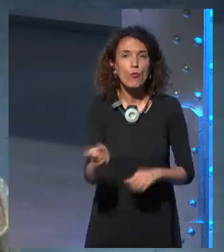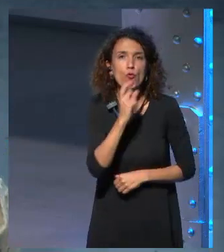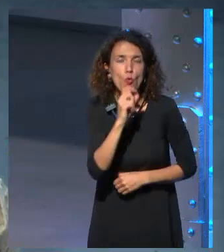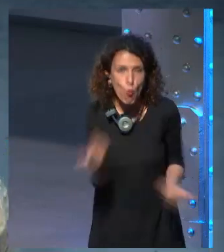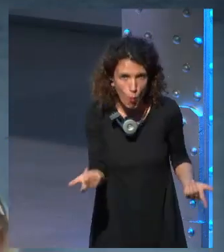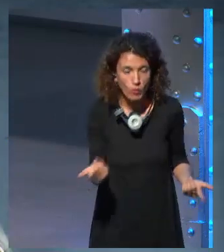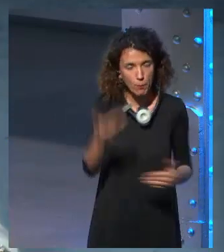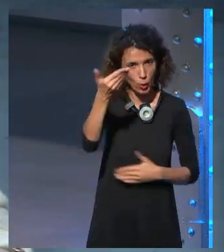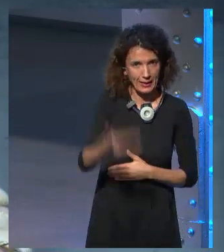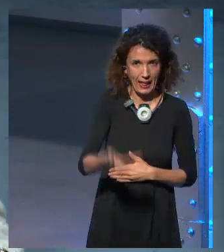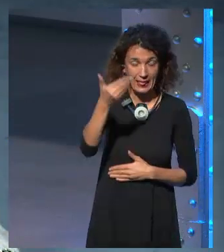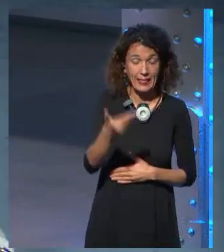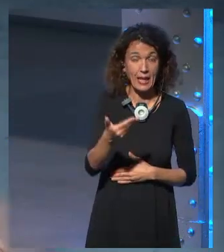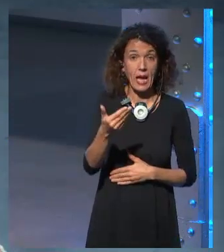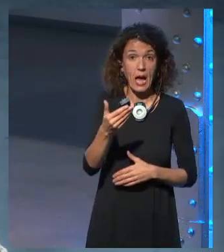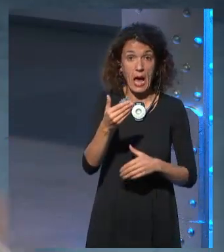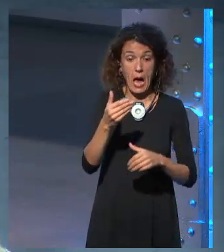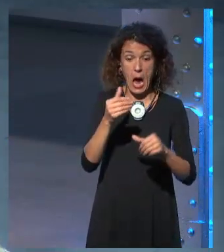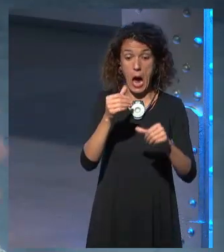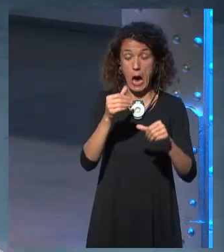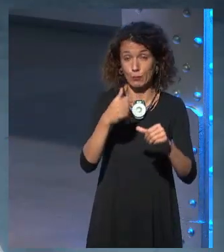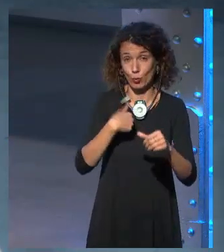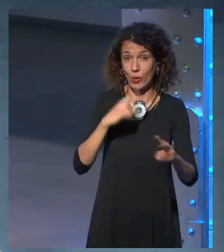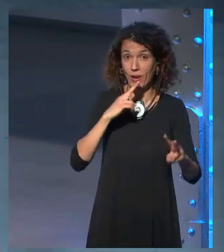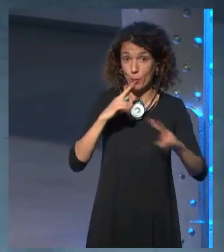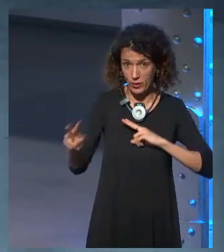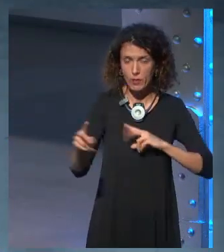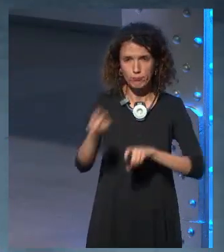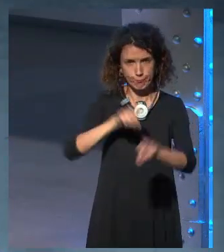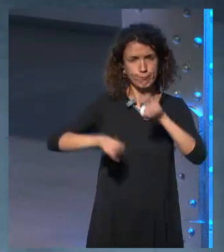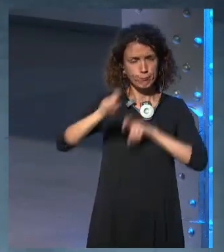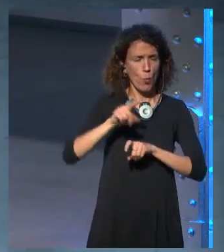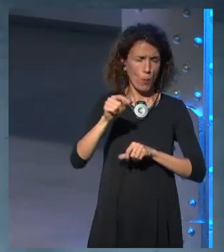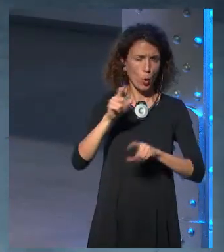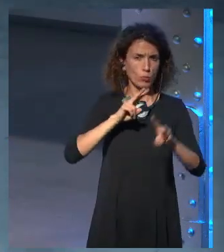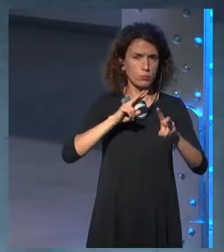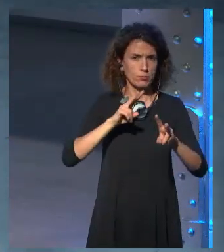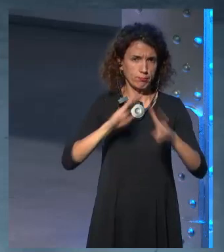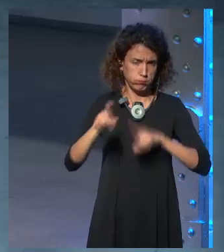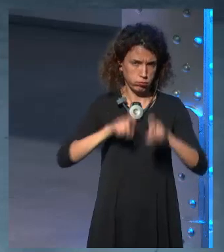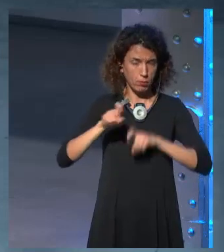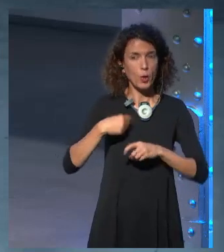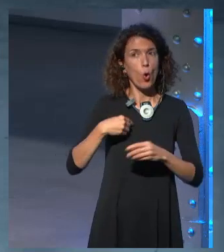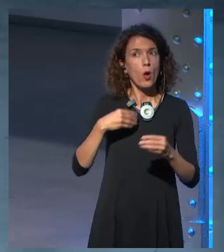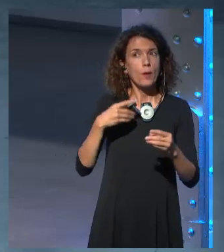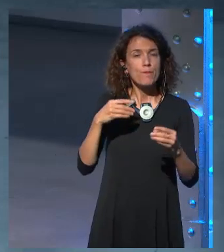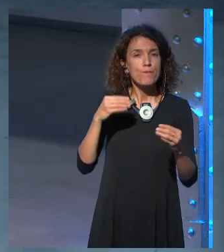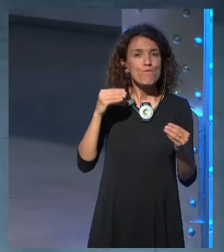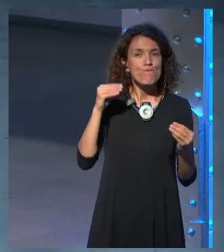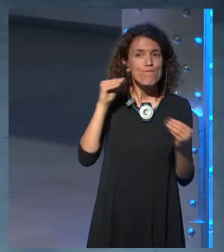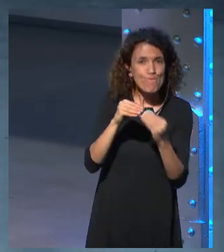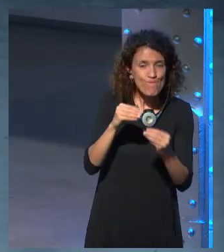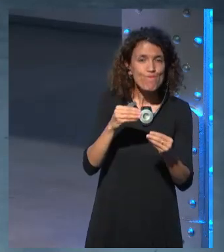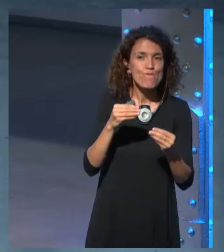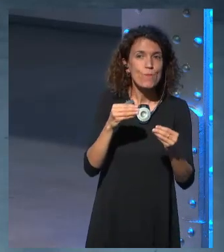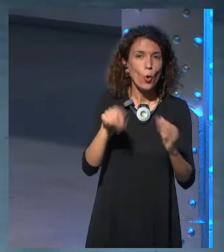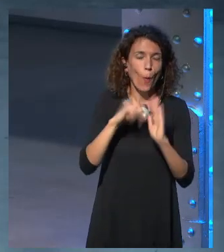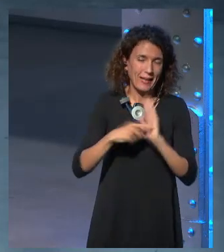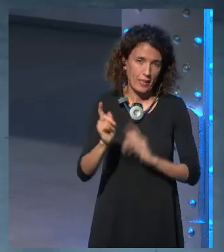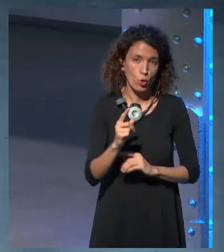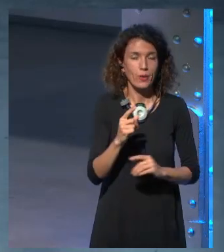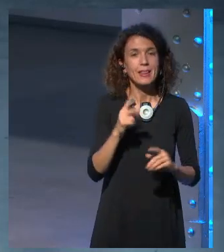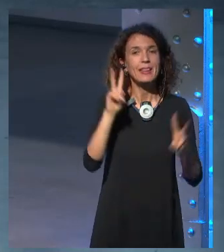respond to that pushback just a little bit. And I don't think I agree with you on the participation gap. I actually think that access